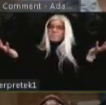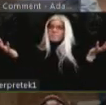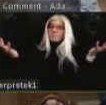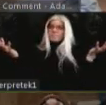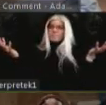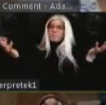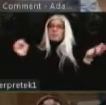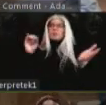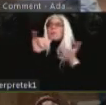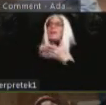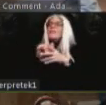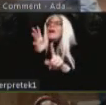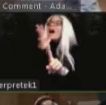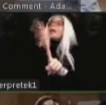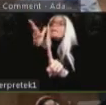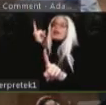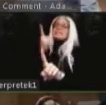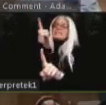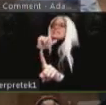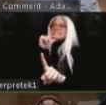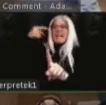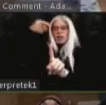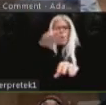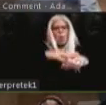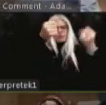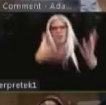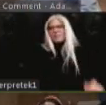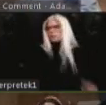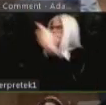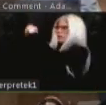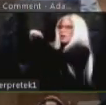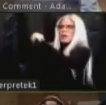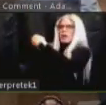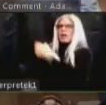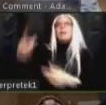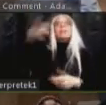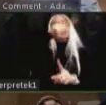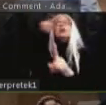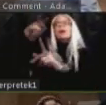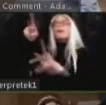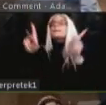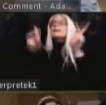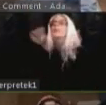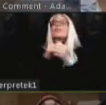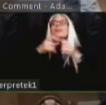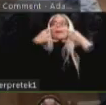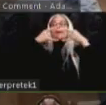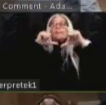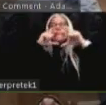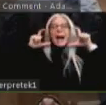so that everyone on board realizes that it is the unmasked people who is stopping their trip. You